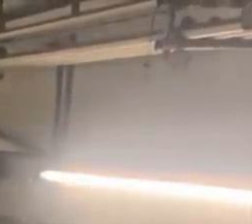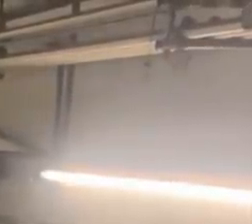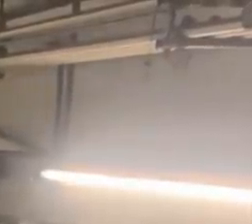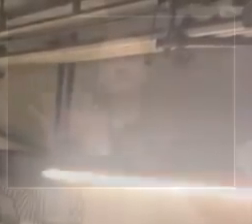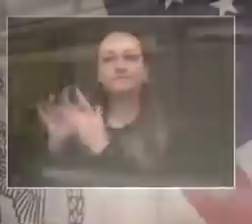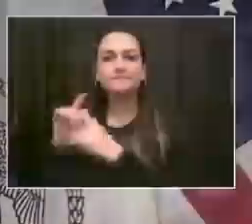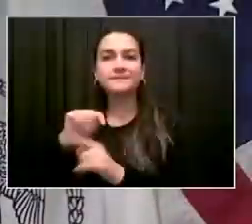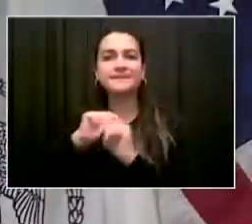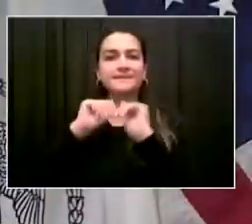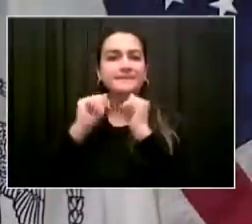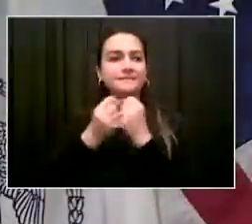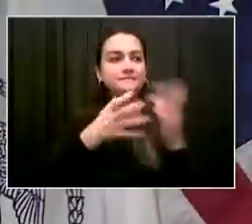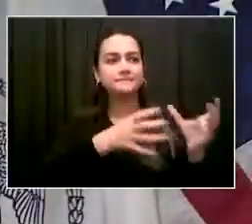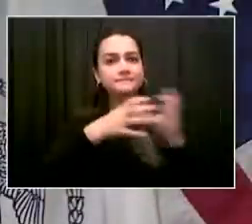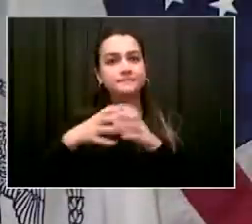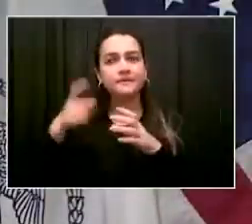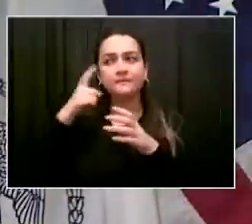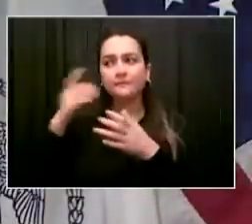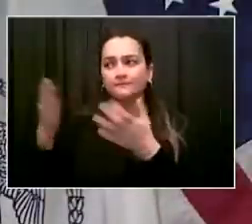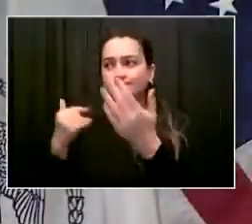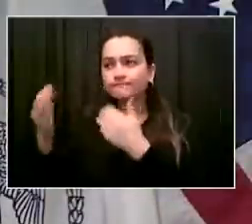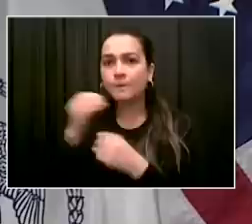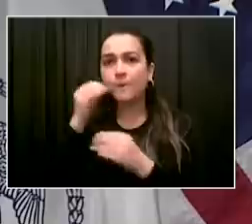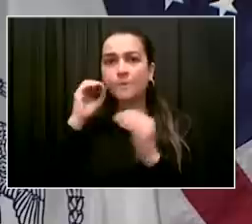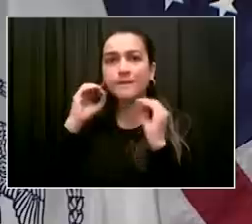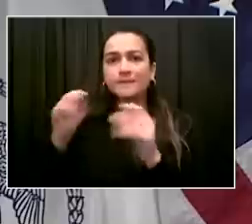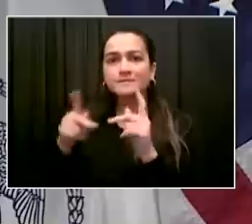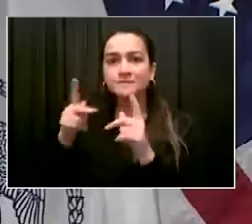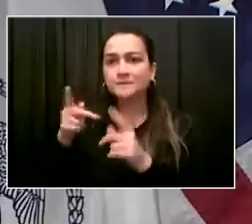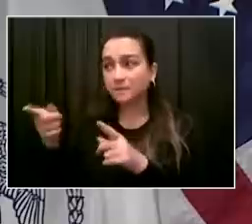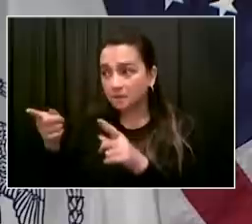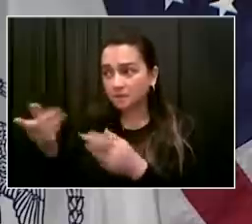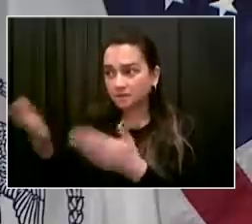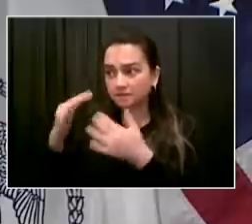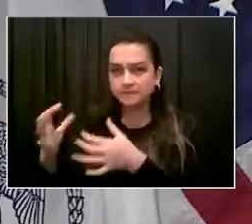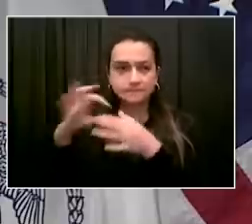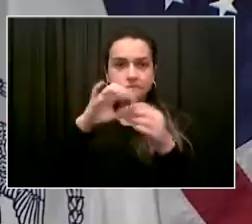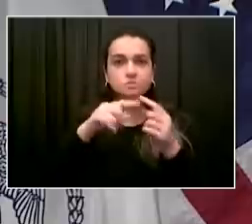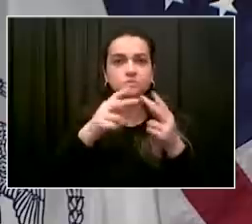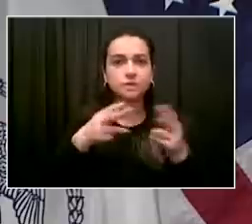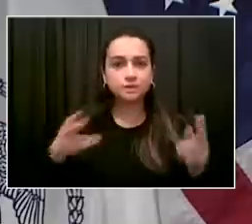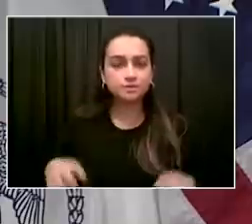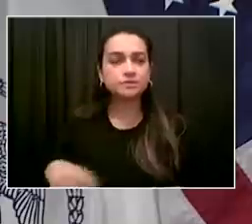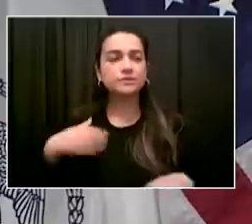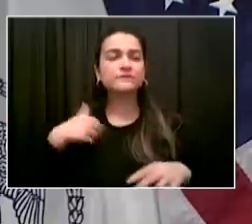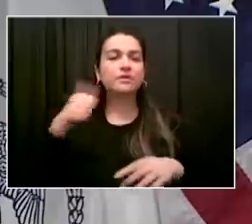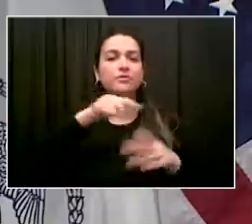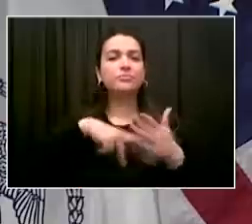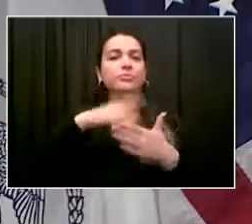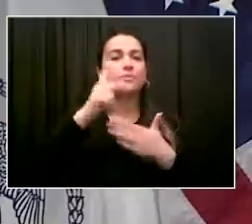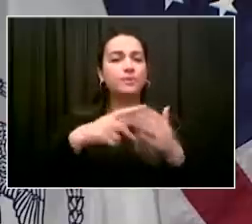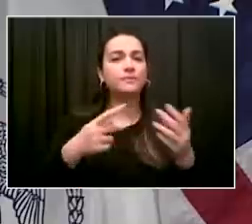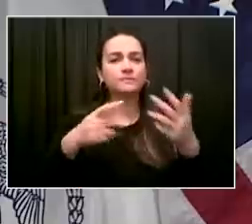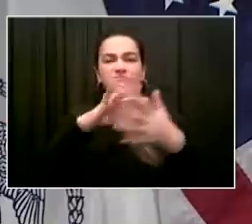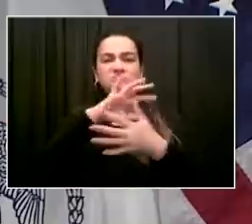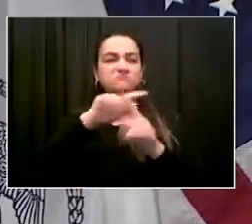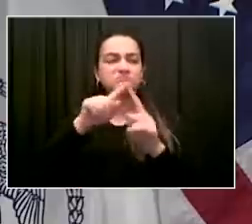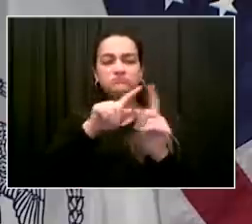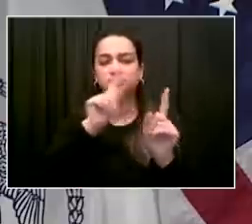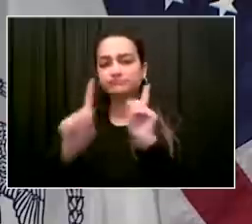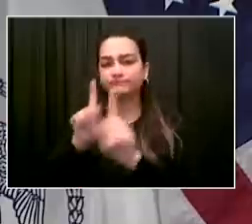system safer. The recovery itself is going to have a huge impact on safety. More and more people coming back to the